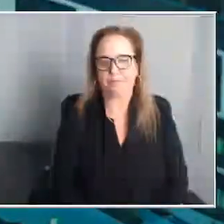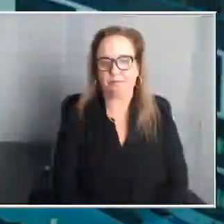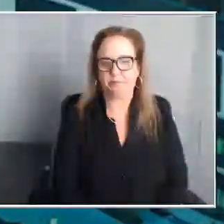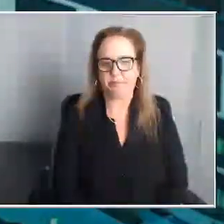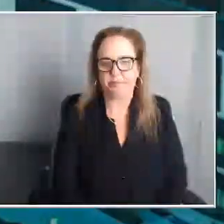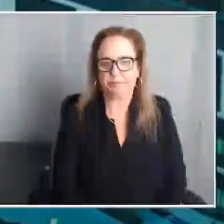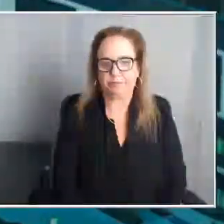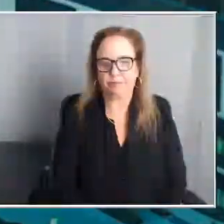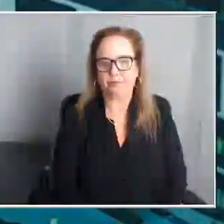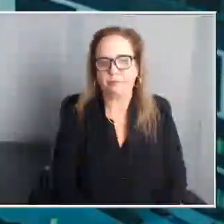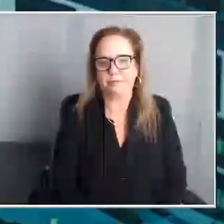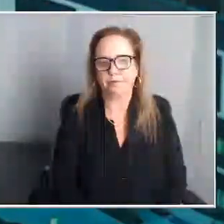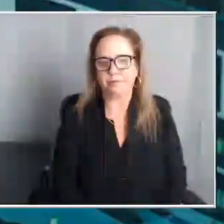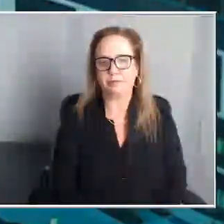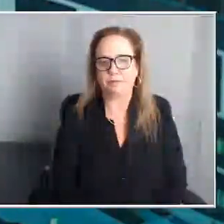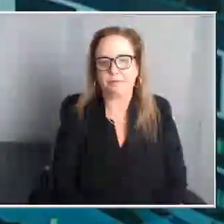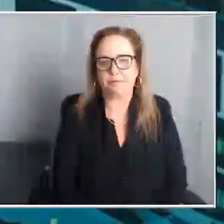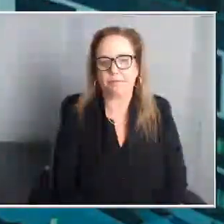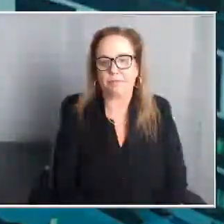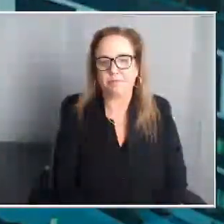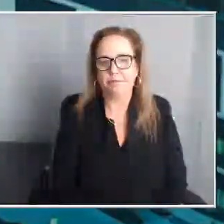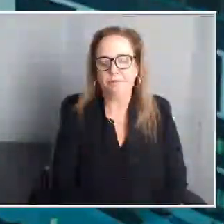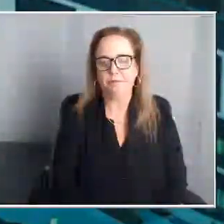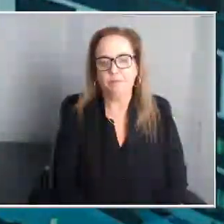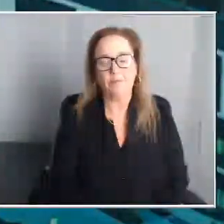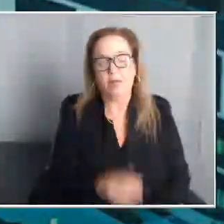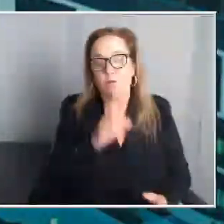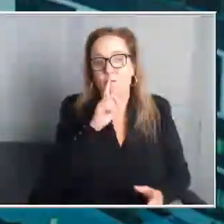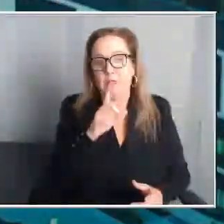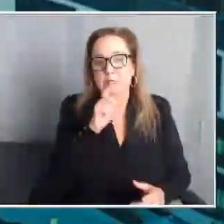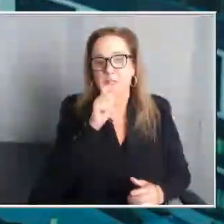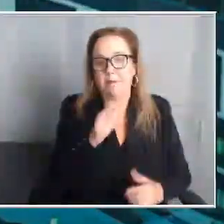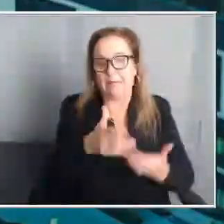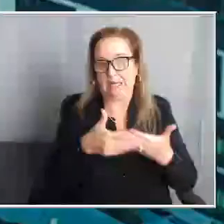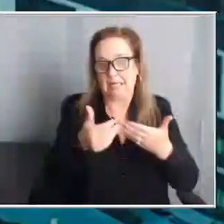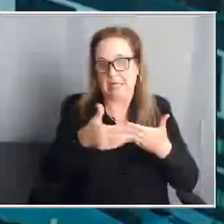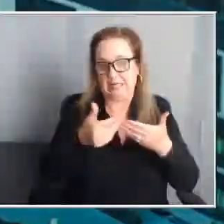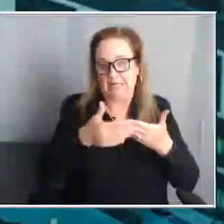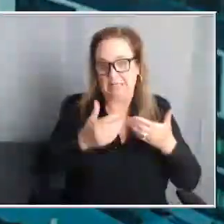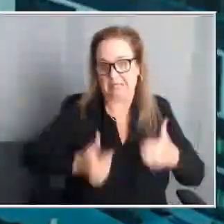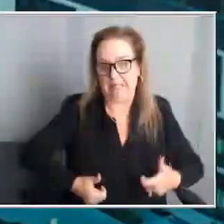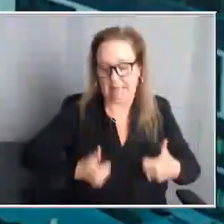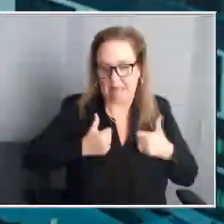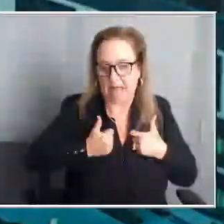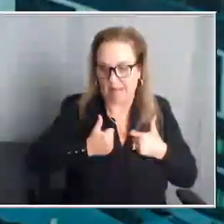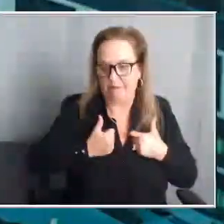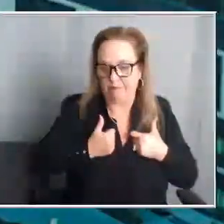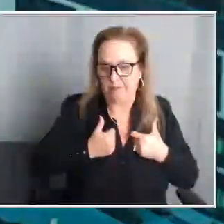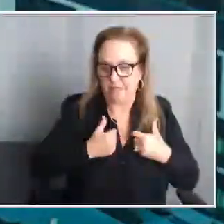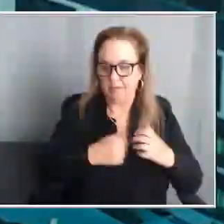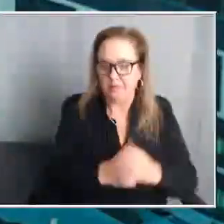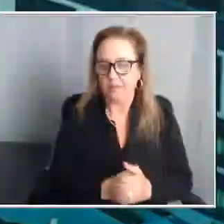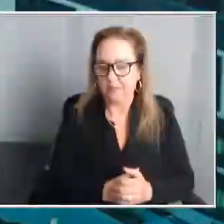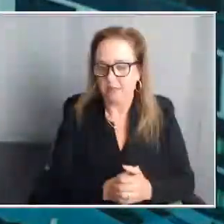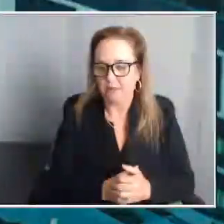well, it hasn't really been an easygoing life. I